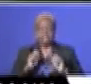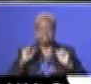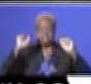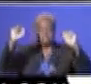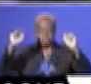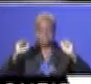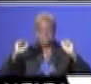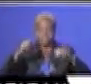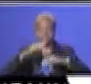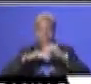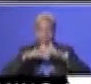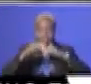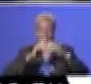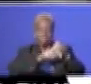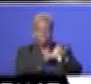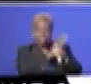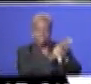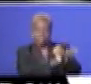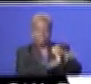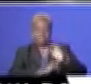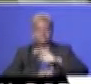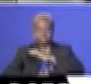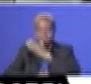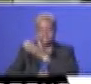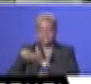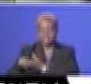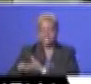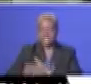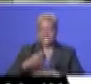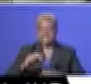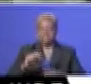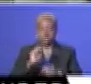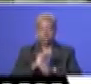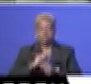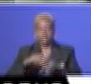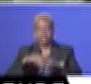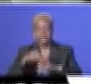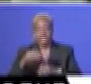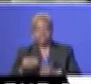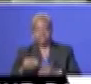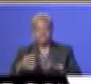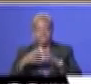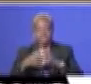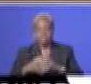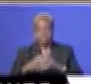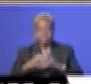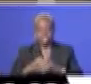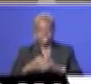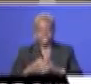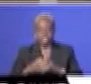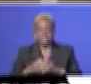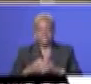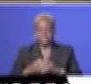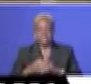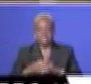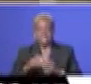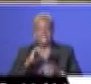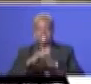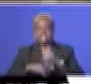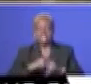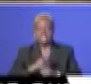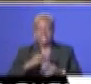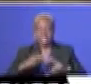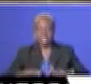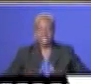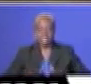maintain muscles, engage in vigorous cardio workouts on elliptical and cycling machines, or attend aerobics classes. International health statistics show